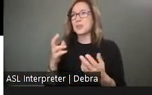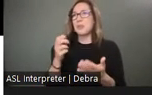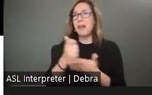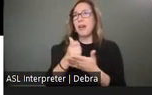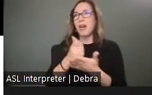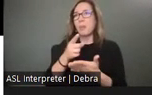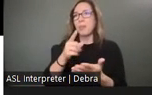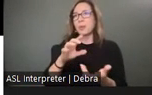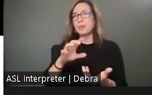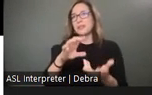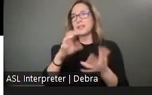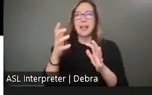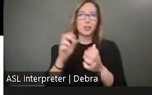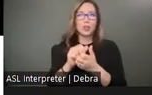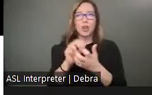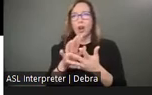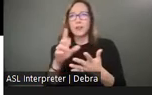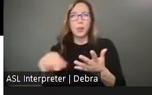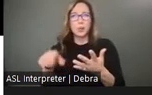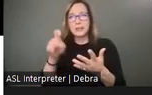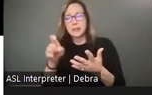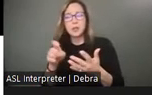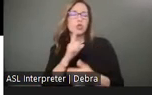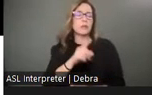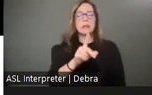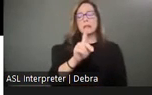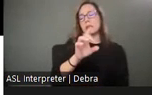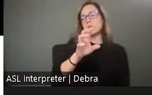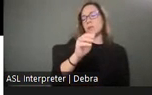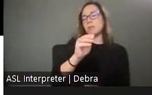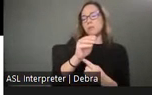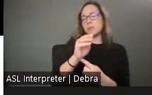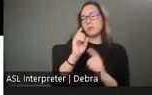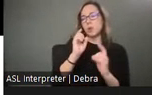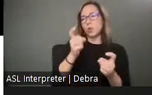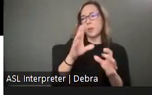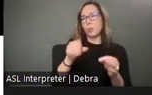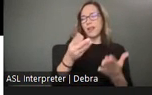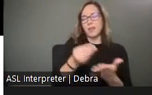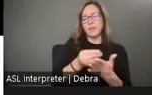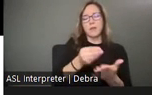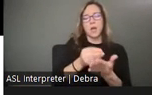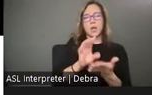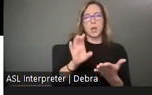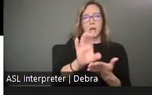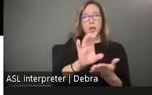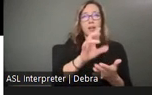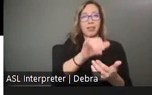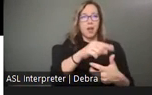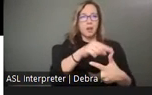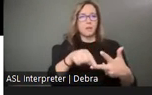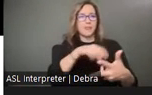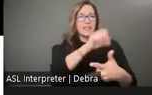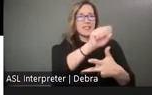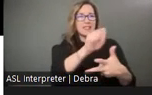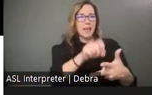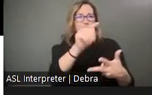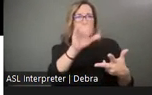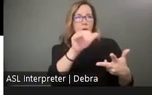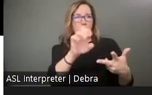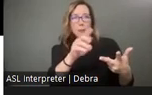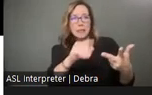unmet needs. But in truth, the DCM grant provides funding so that the state, tribe, or territory can hire staff